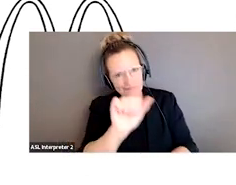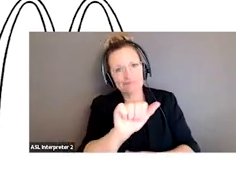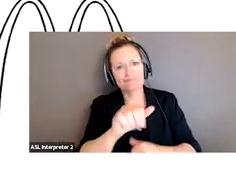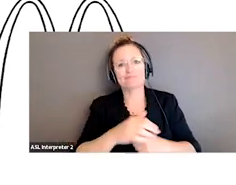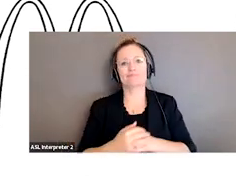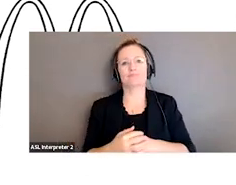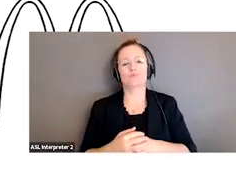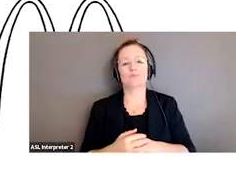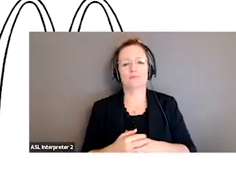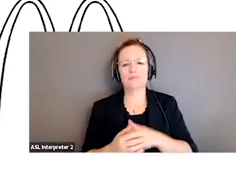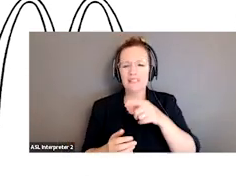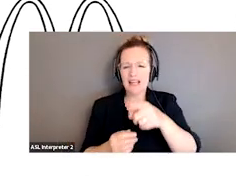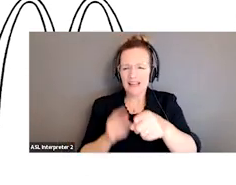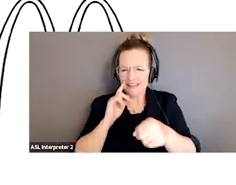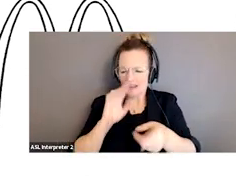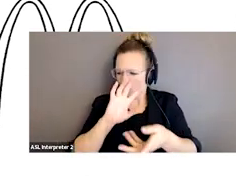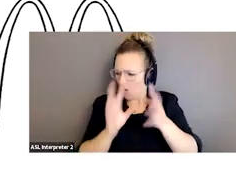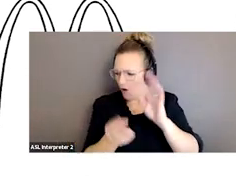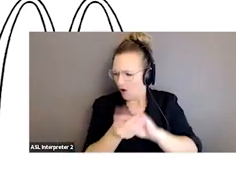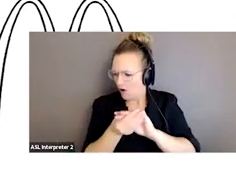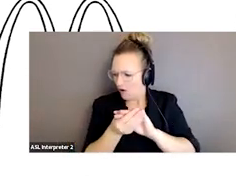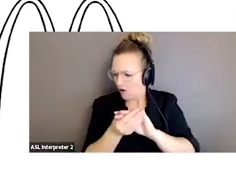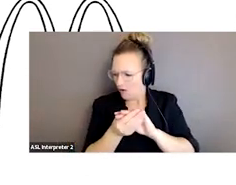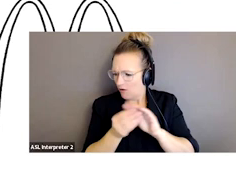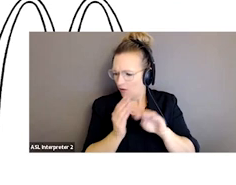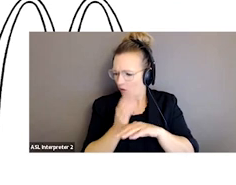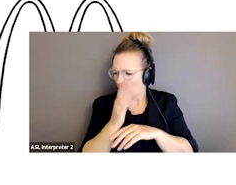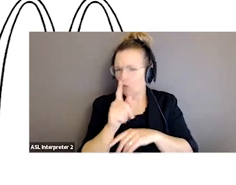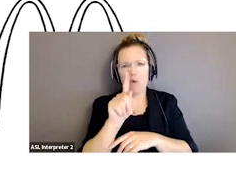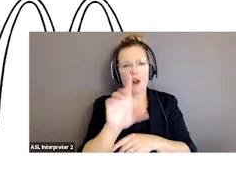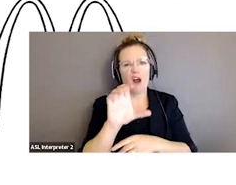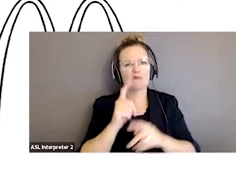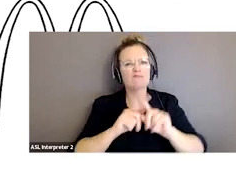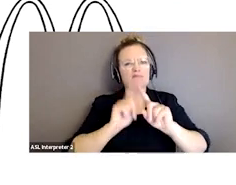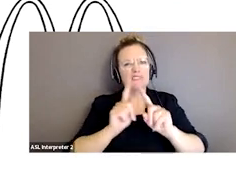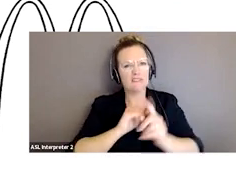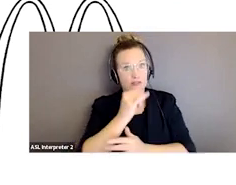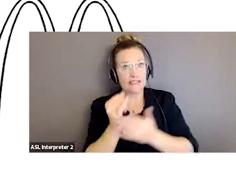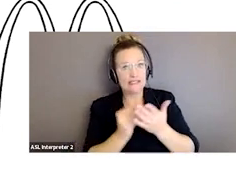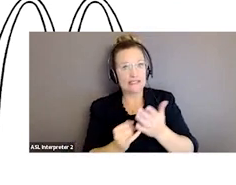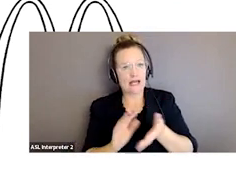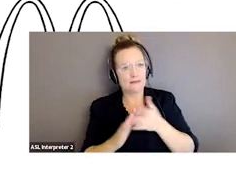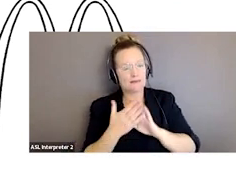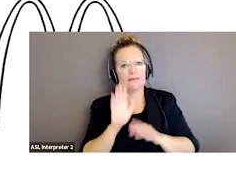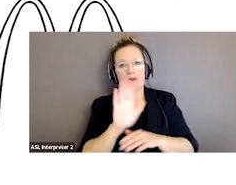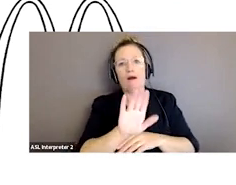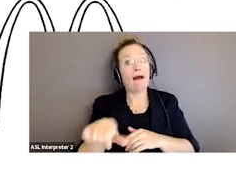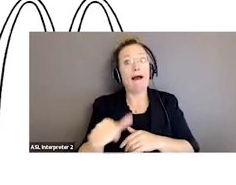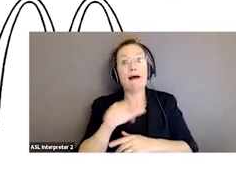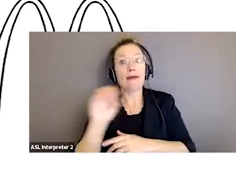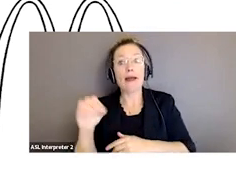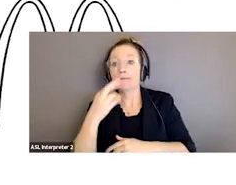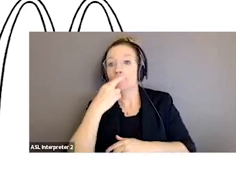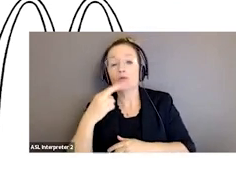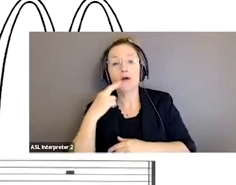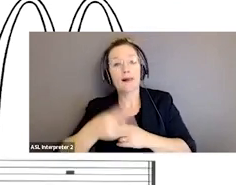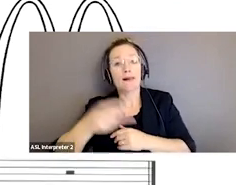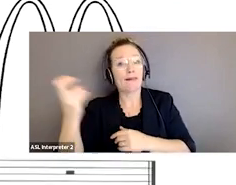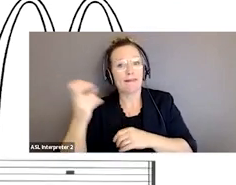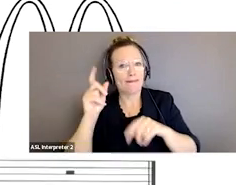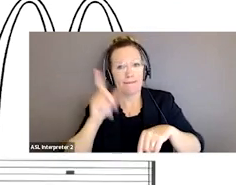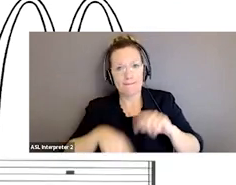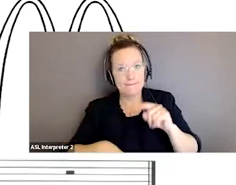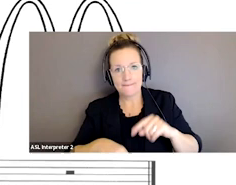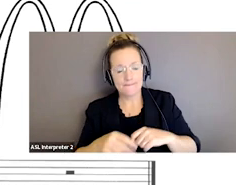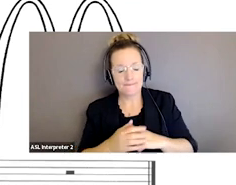McDonald's has over 100 design trademarks in Canada as well. Interestingly enough, McDonald's